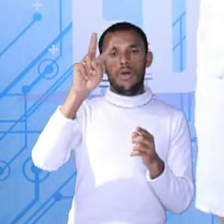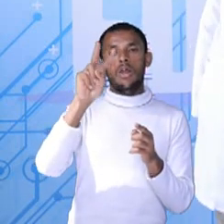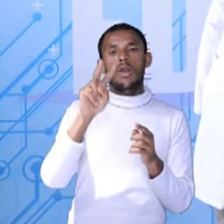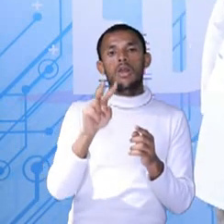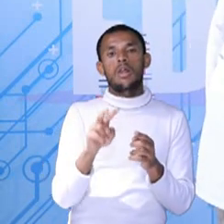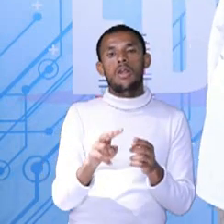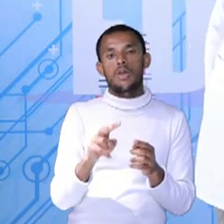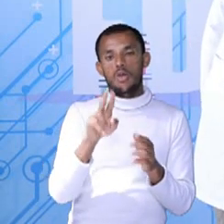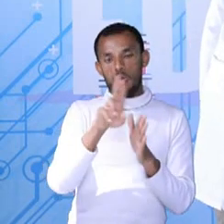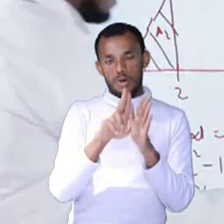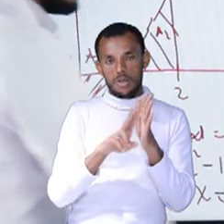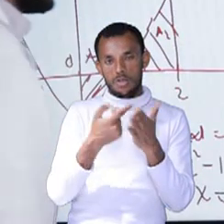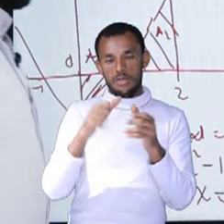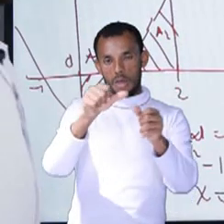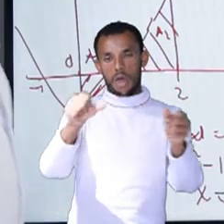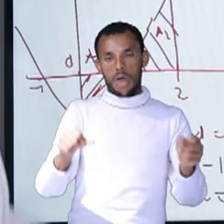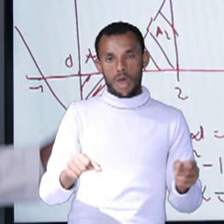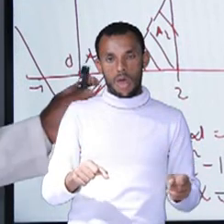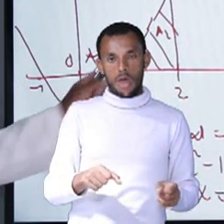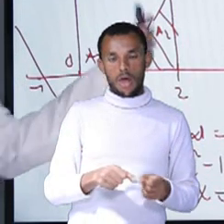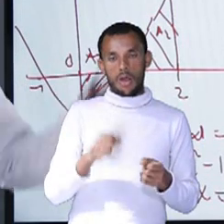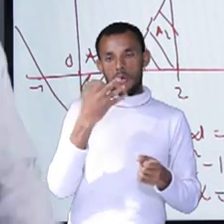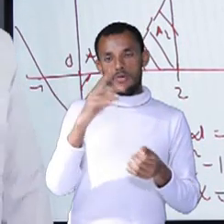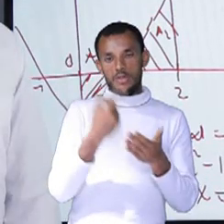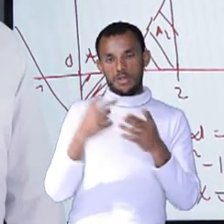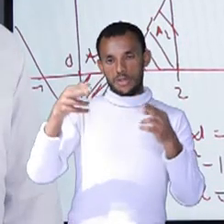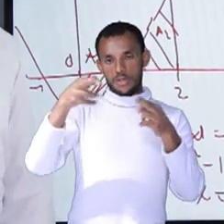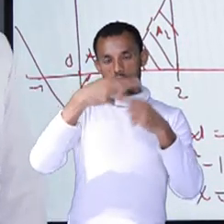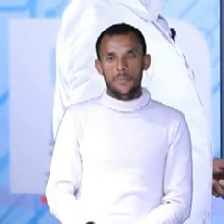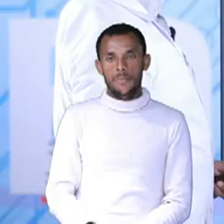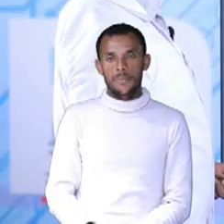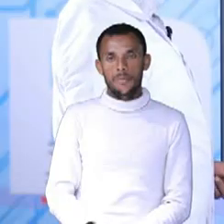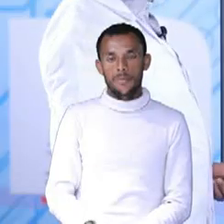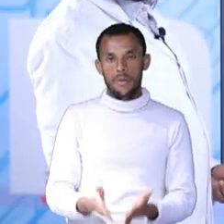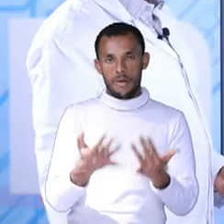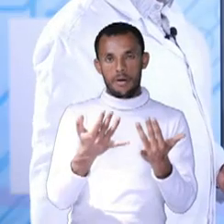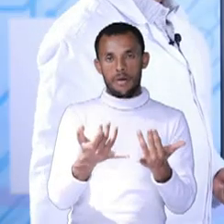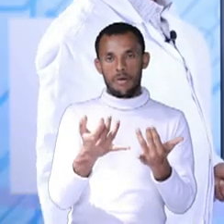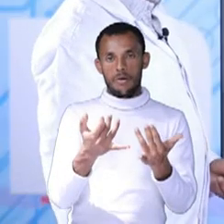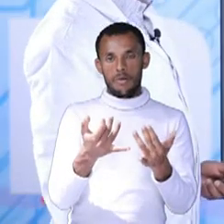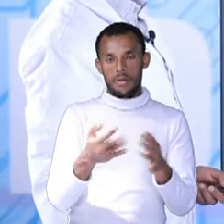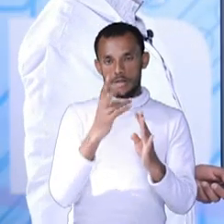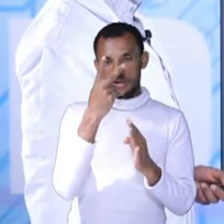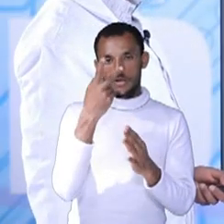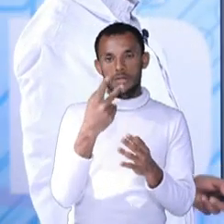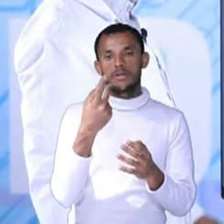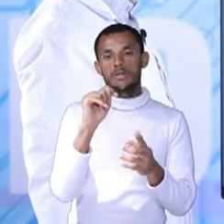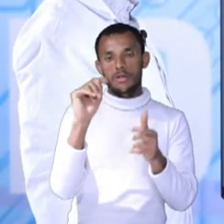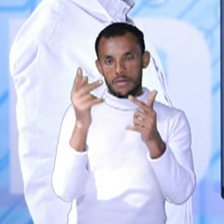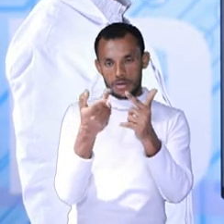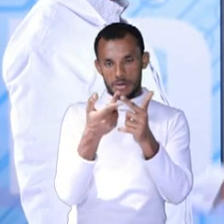this is the area of this region. Now let's proceed to the second